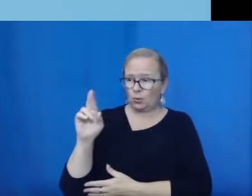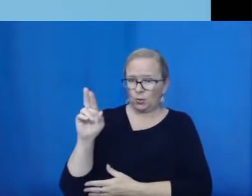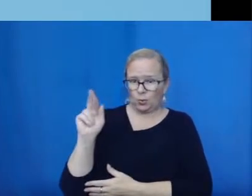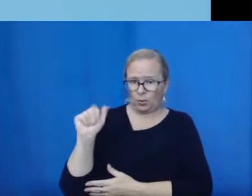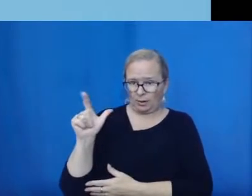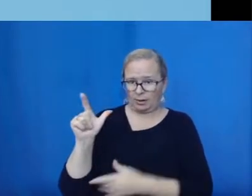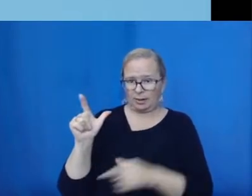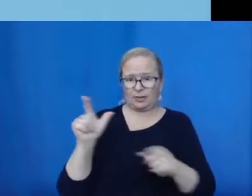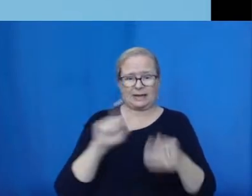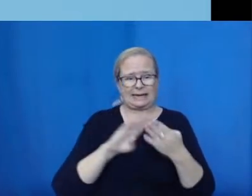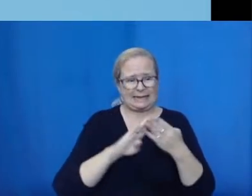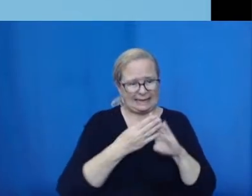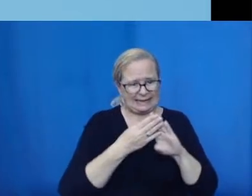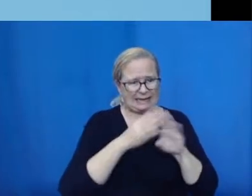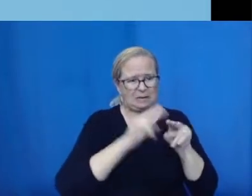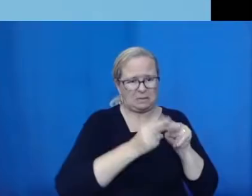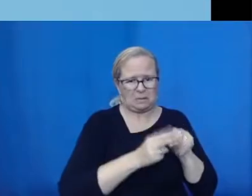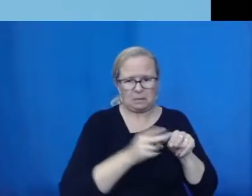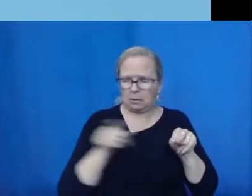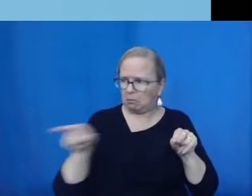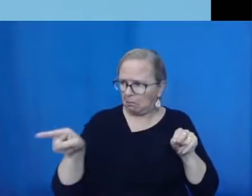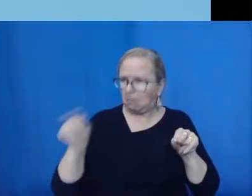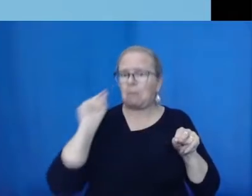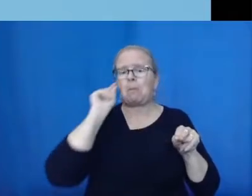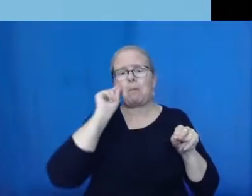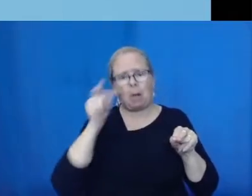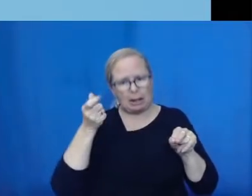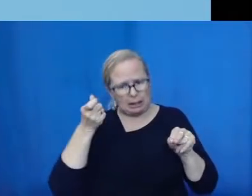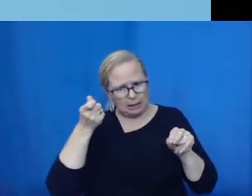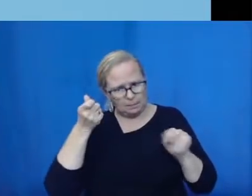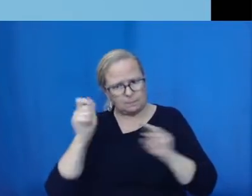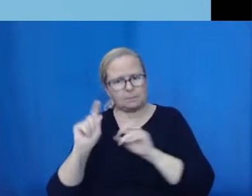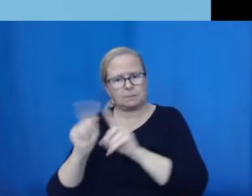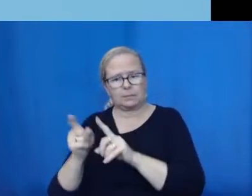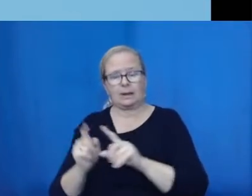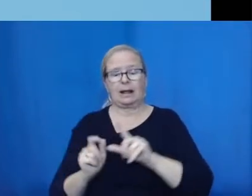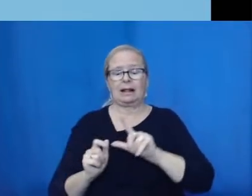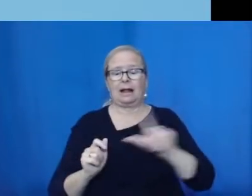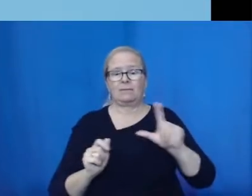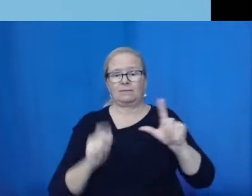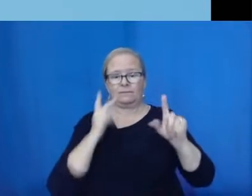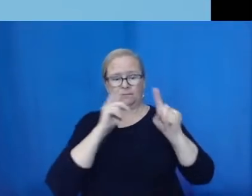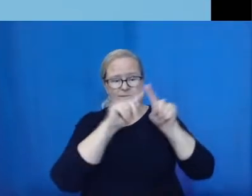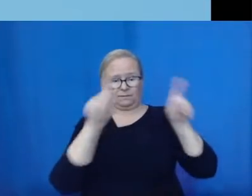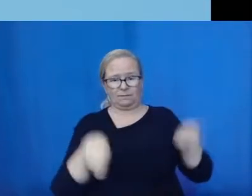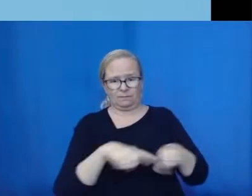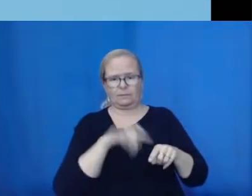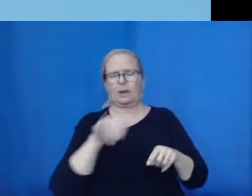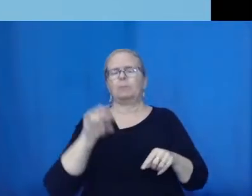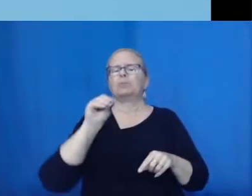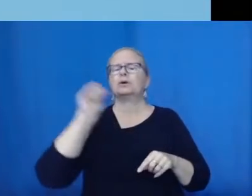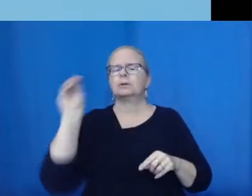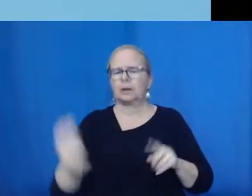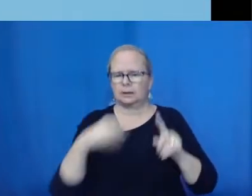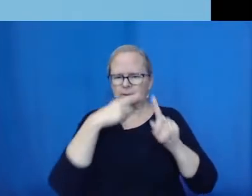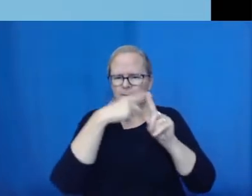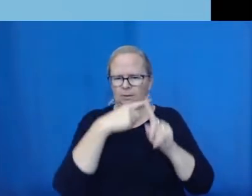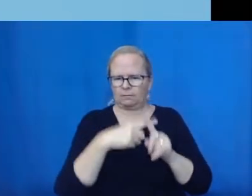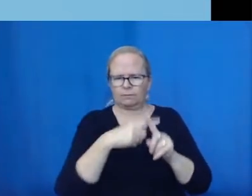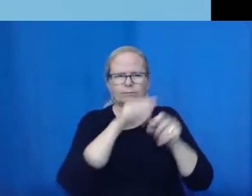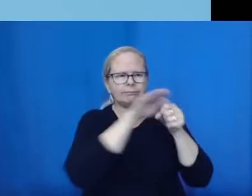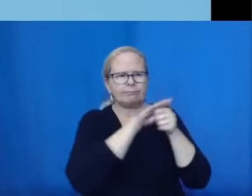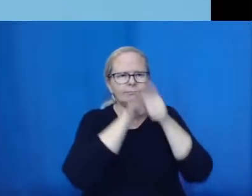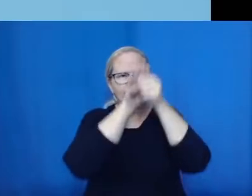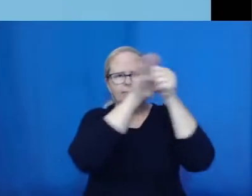all regions. And then the right is the daily cases per day by capita. And I think that's all my